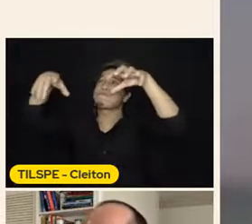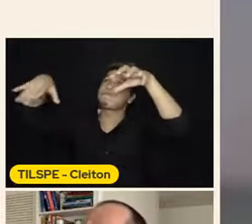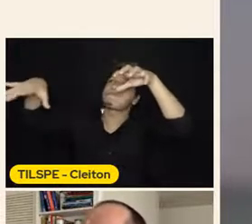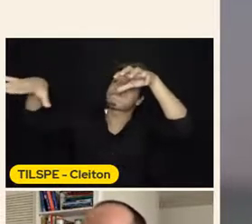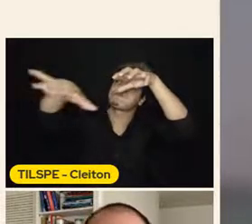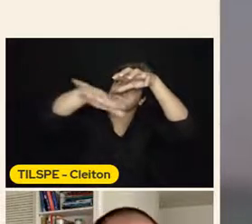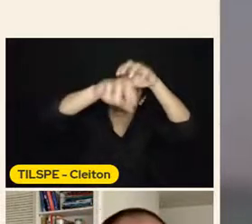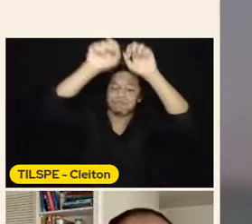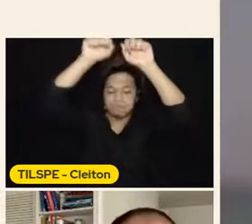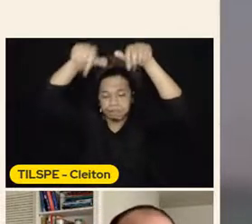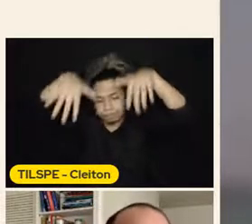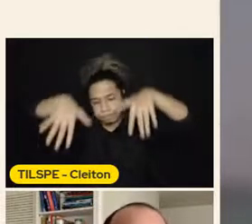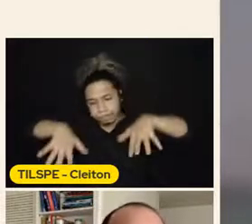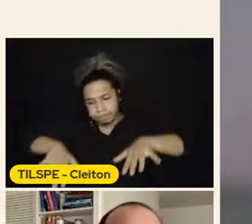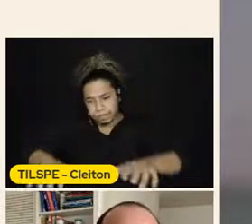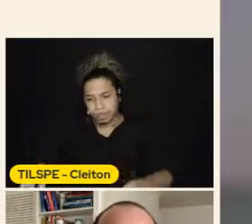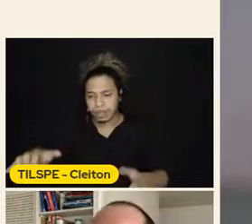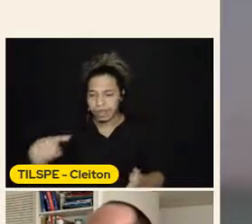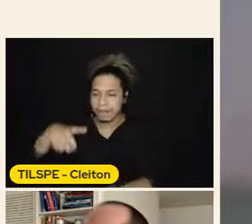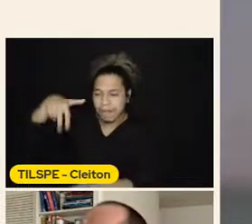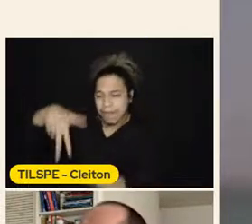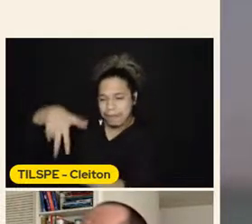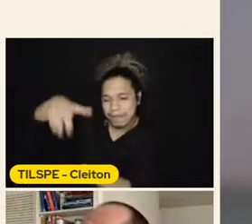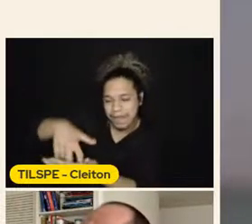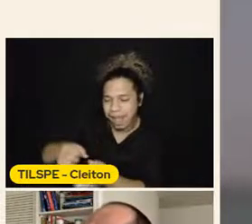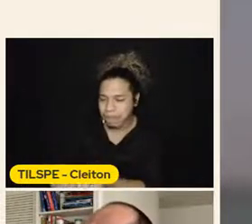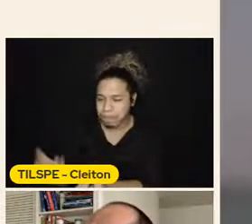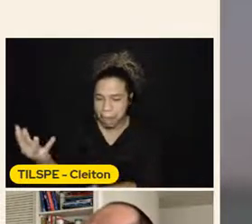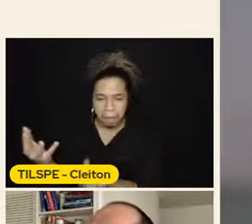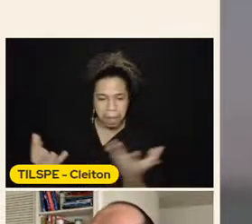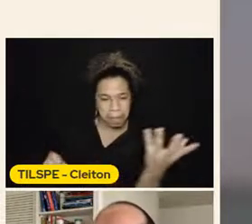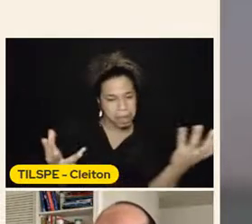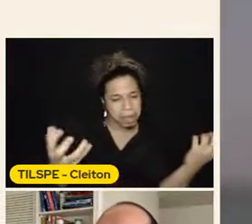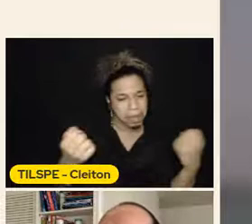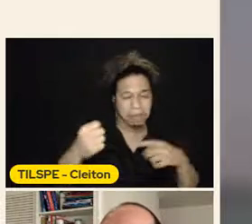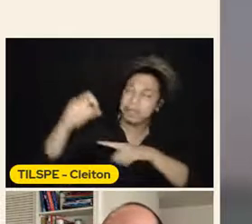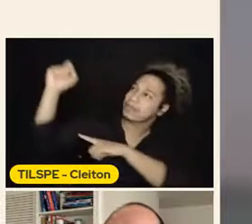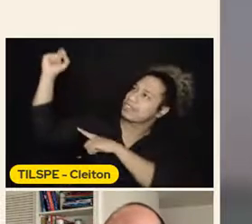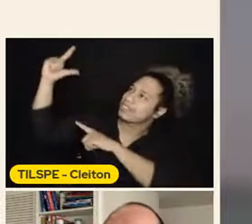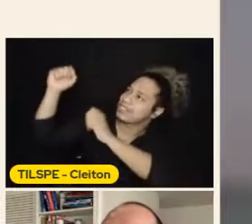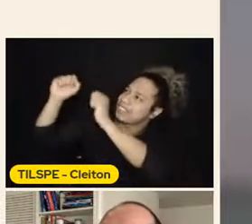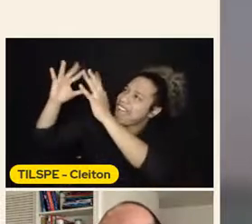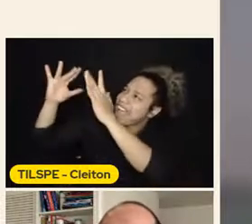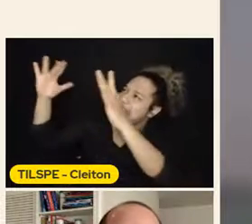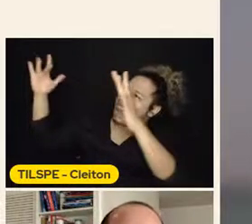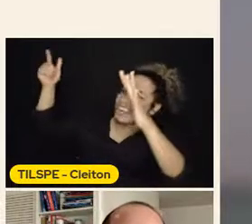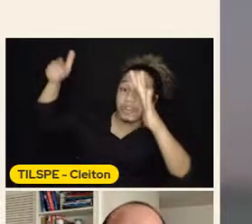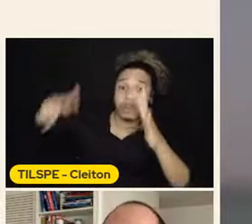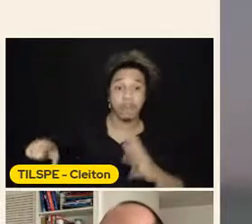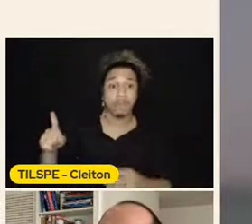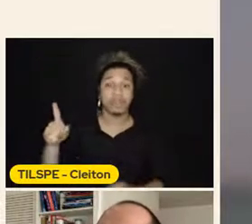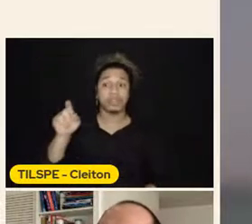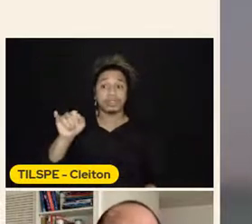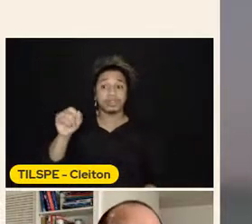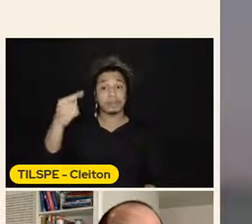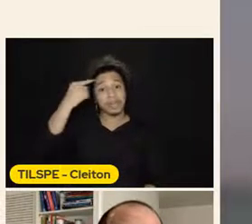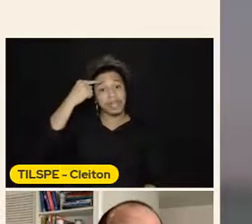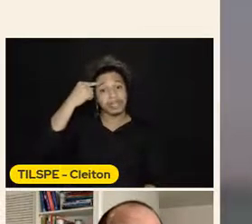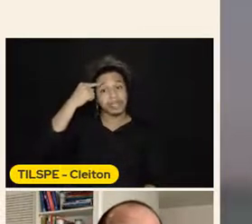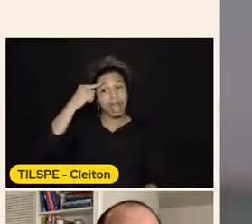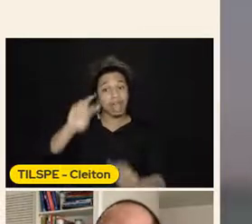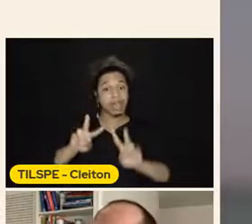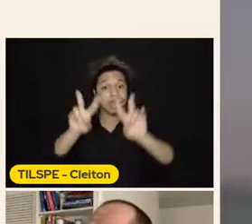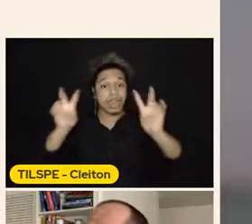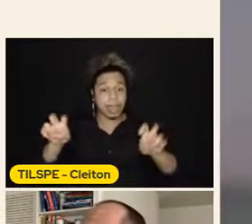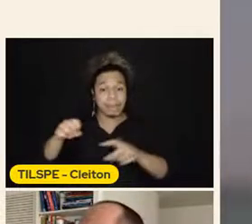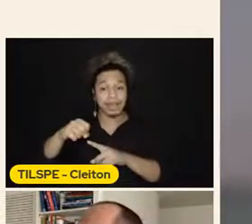the puddles till the sun shines again. If we think about a social studies classroom, a grade two